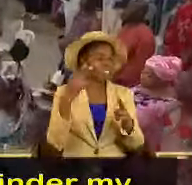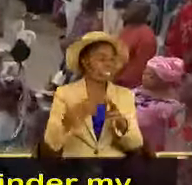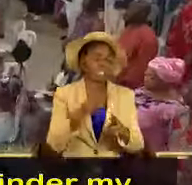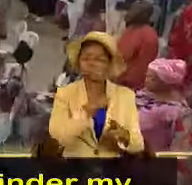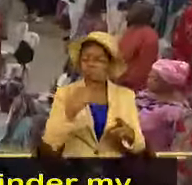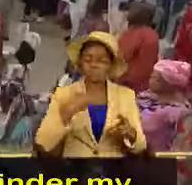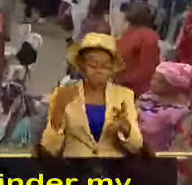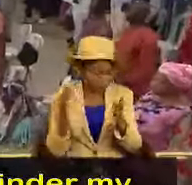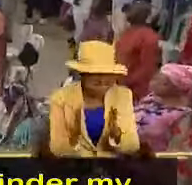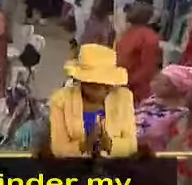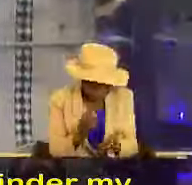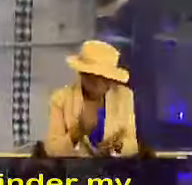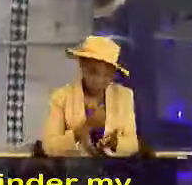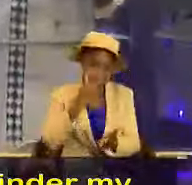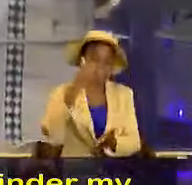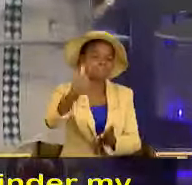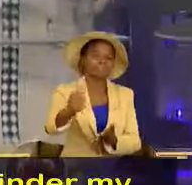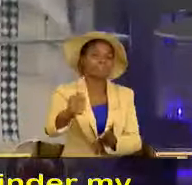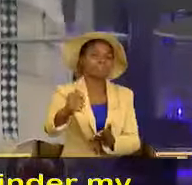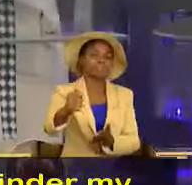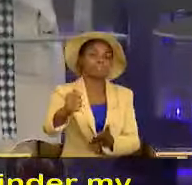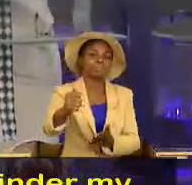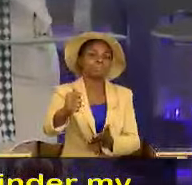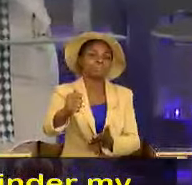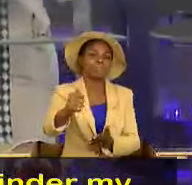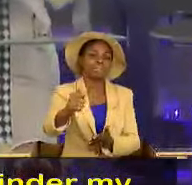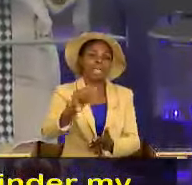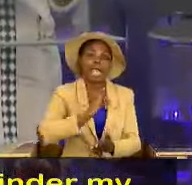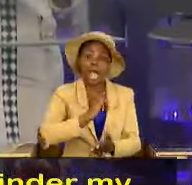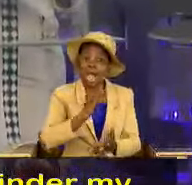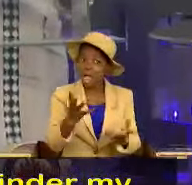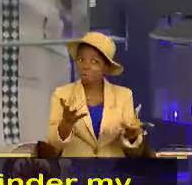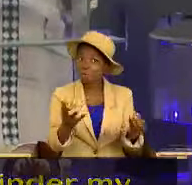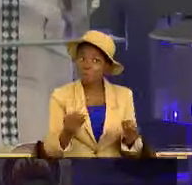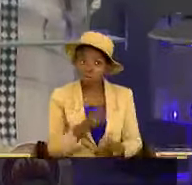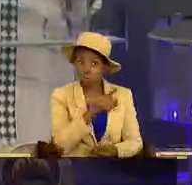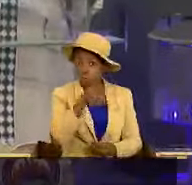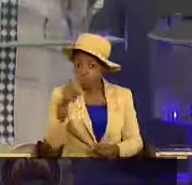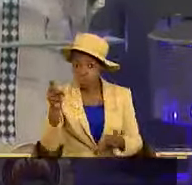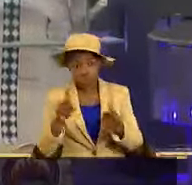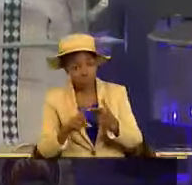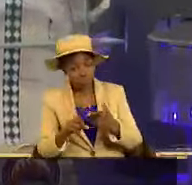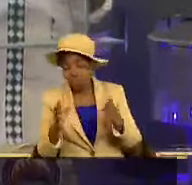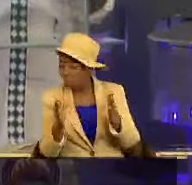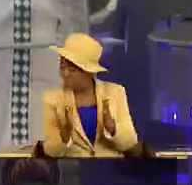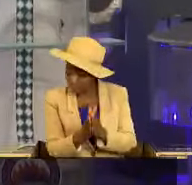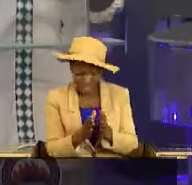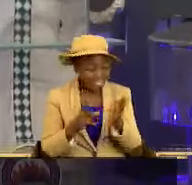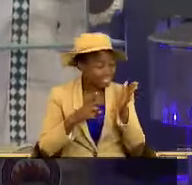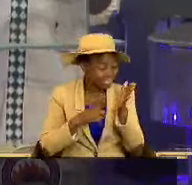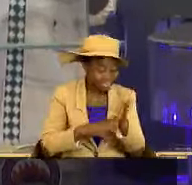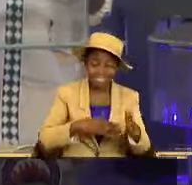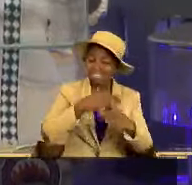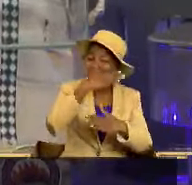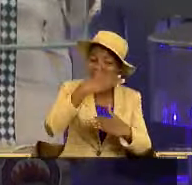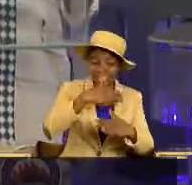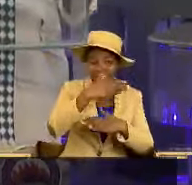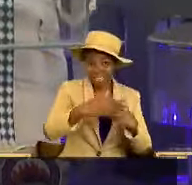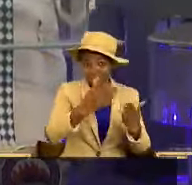pray I want to pray you to pray this next segment of prayer